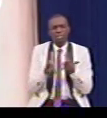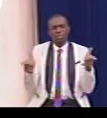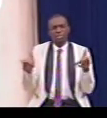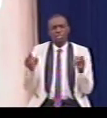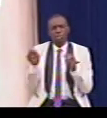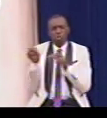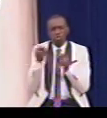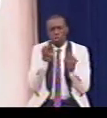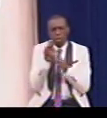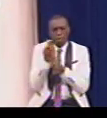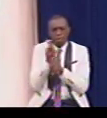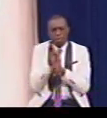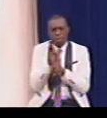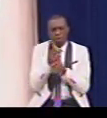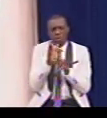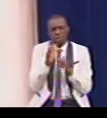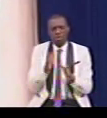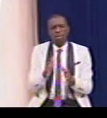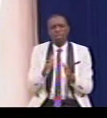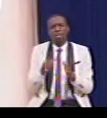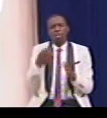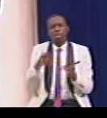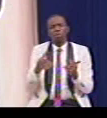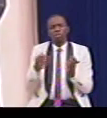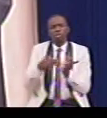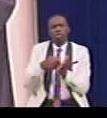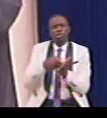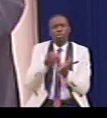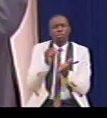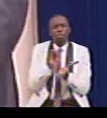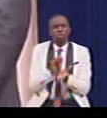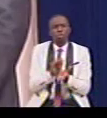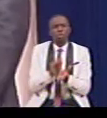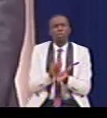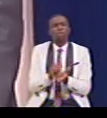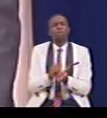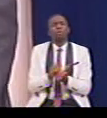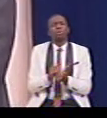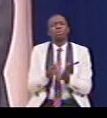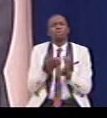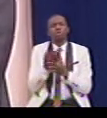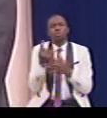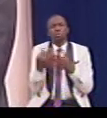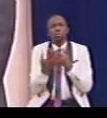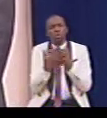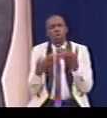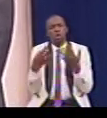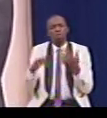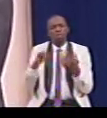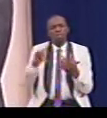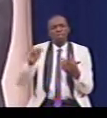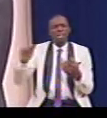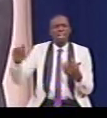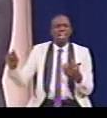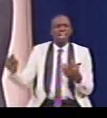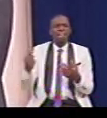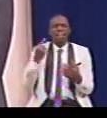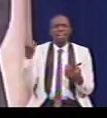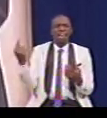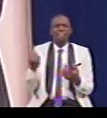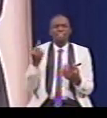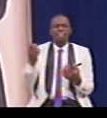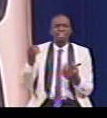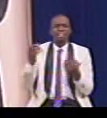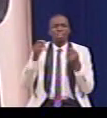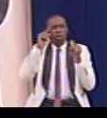of the Everlasting Covenant you see the price there the blood of the Everlasting Covenant make you perfect in every good work to do